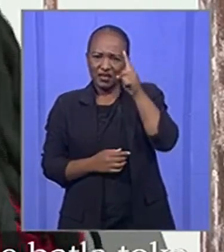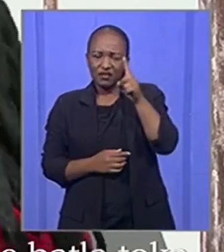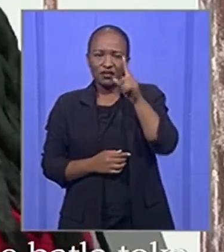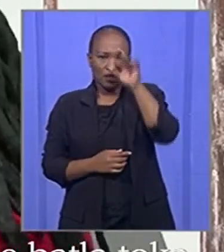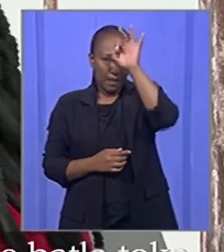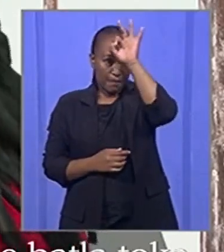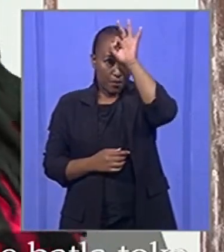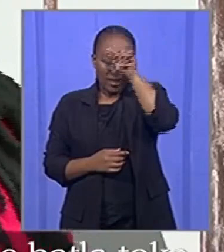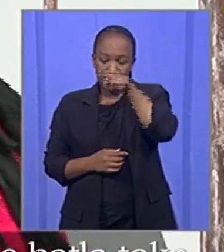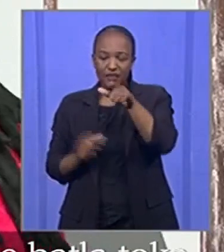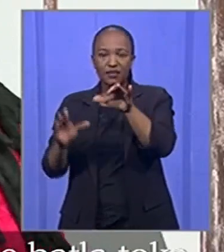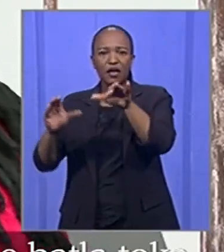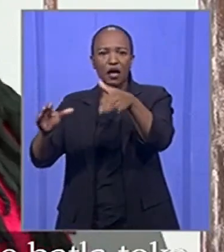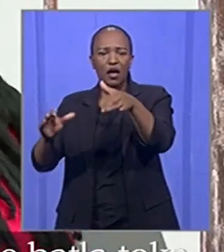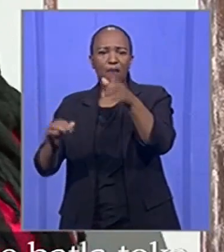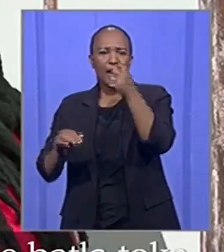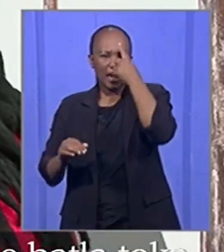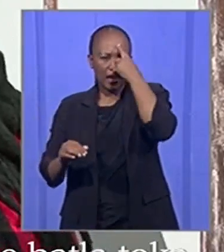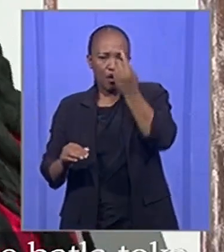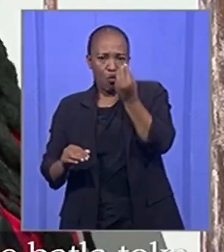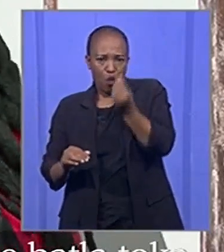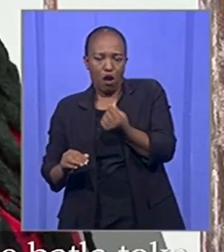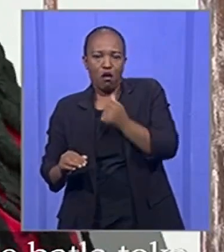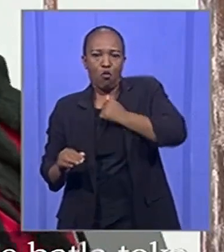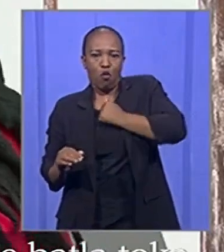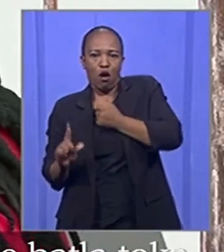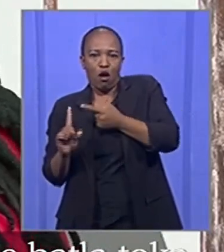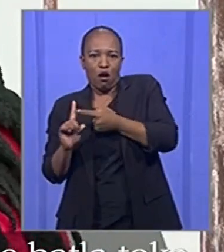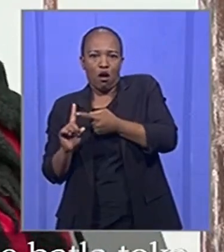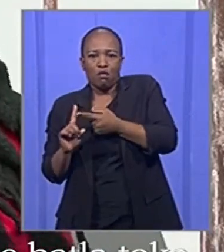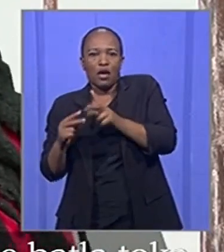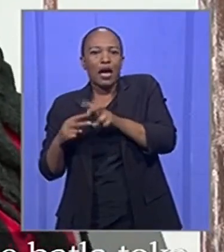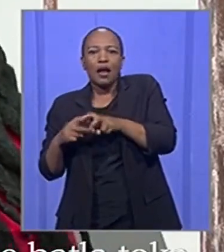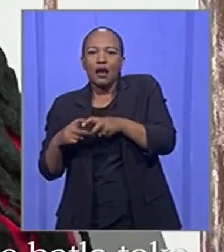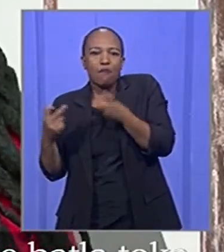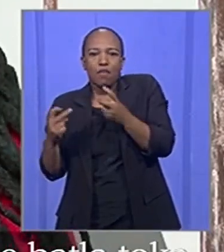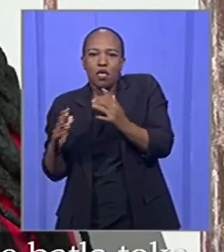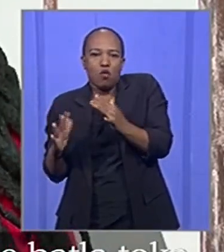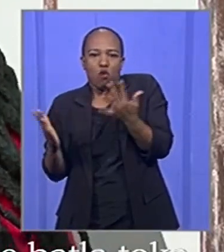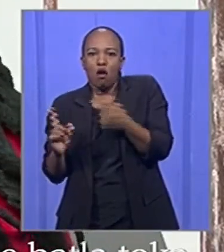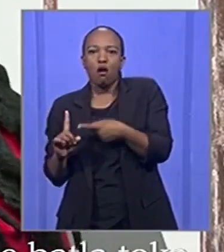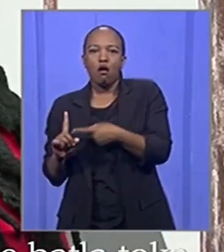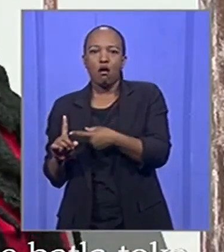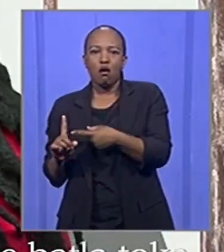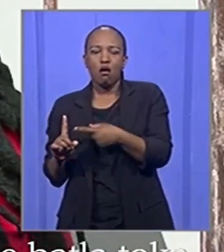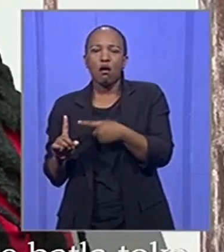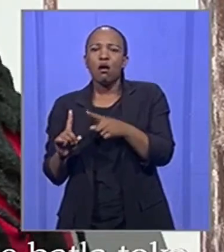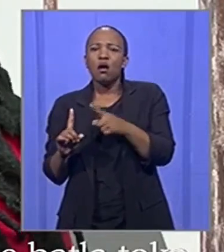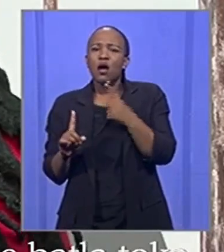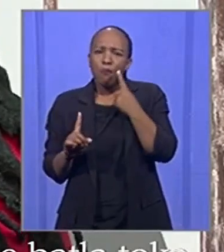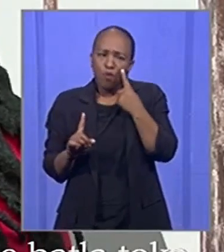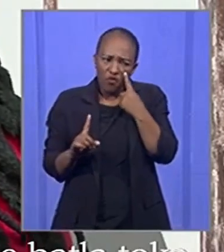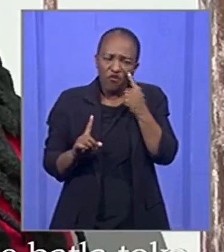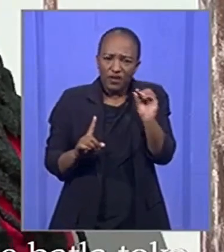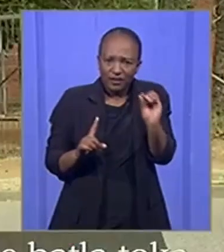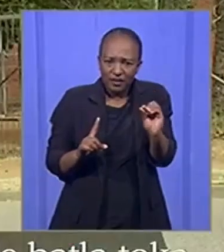mapodisa ba nagana gore ngwana wa ka ga a rapiwa ene go na le proof ya gore ngwana o